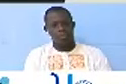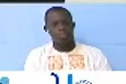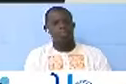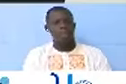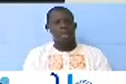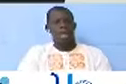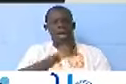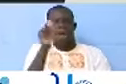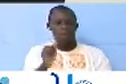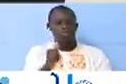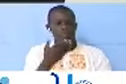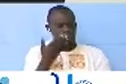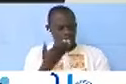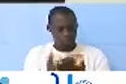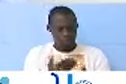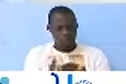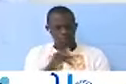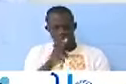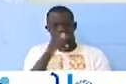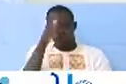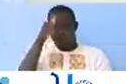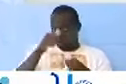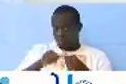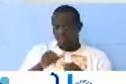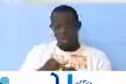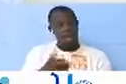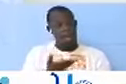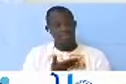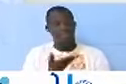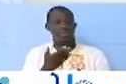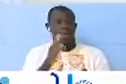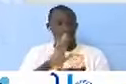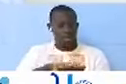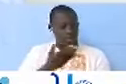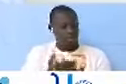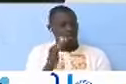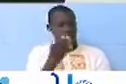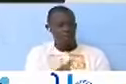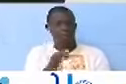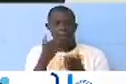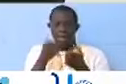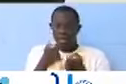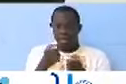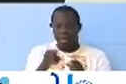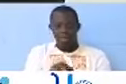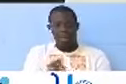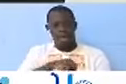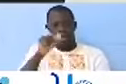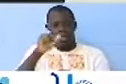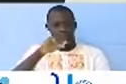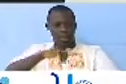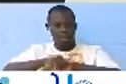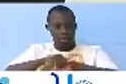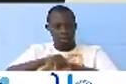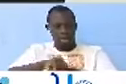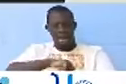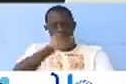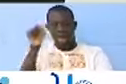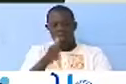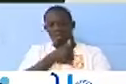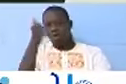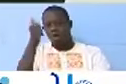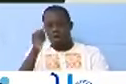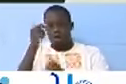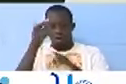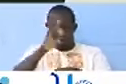And therefore, just keep in mind that we have interpretation going on from Mandinka to English and the other local languages. Wa hanin ka be dan la ni ne si